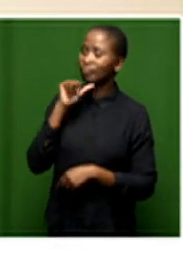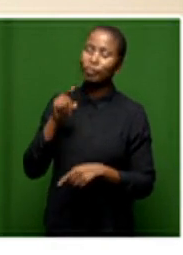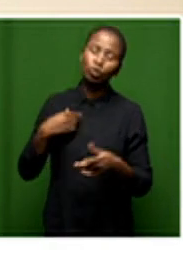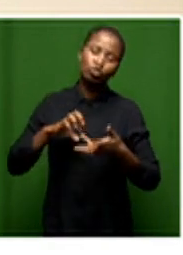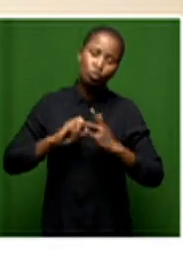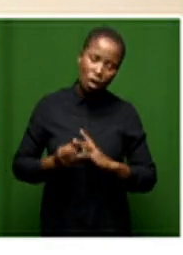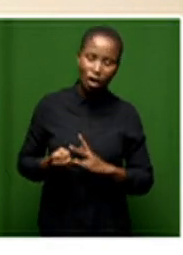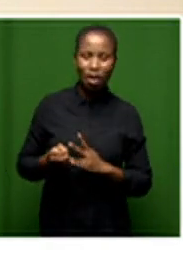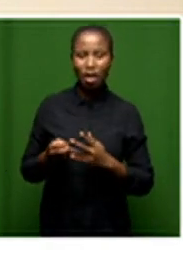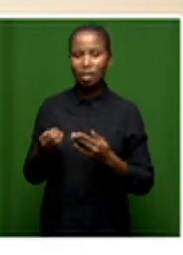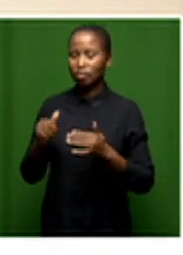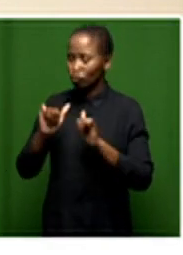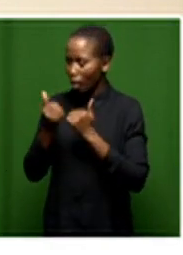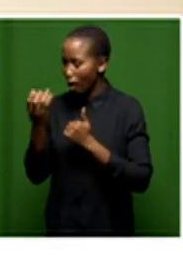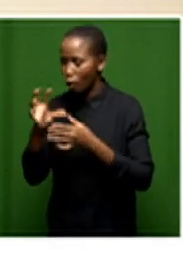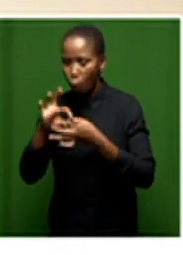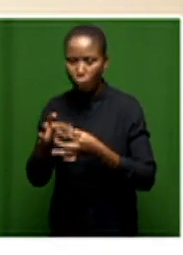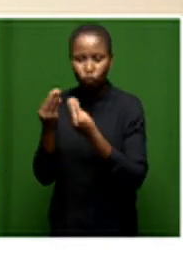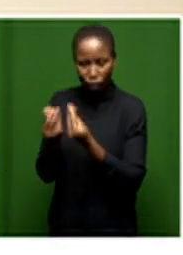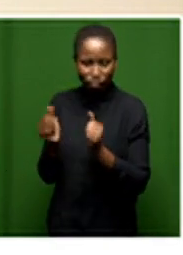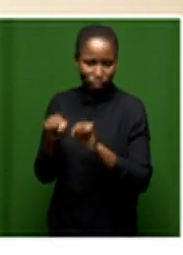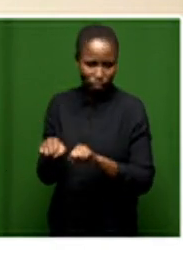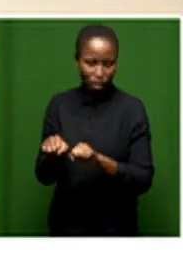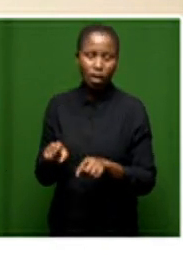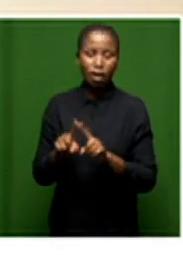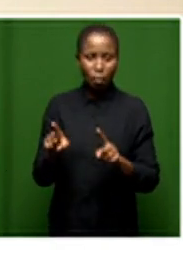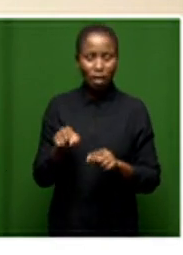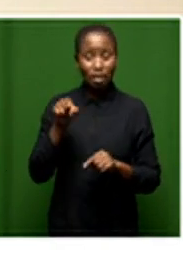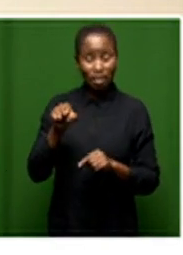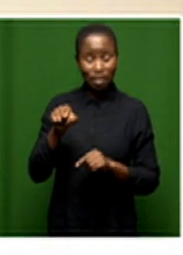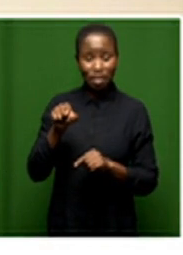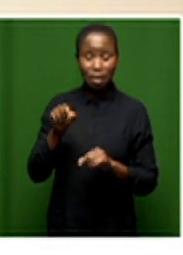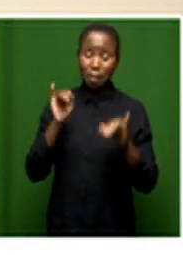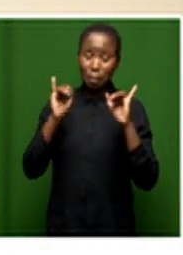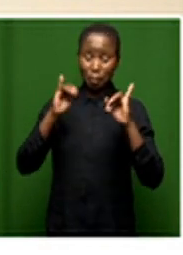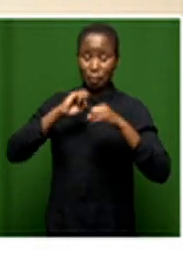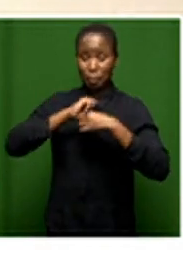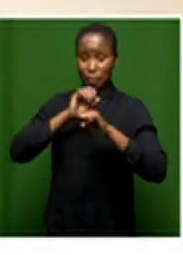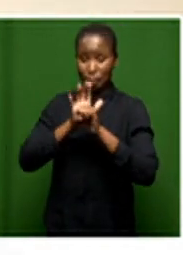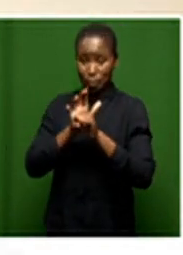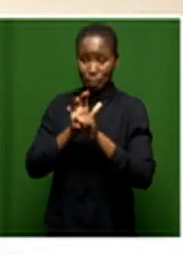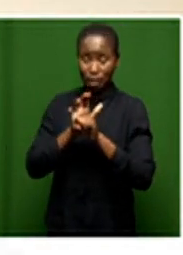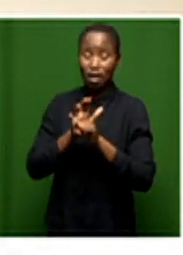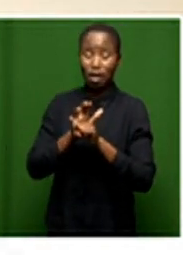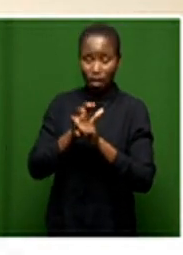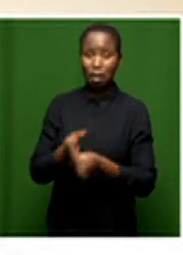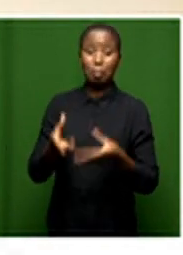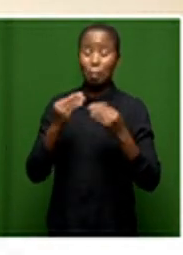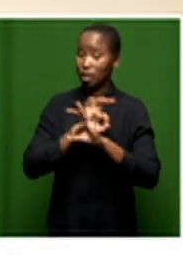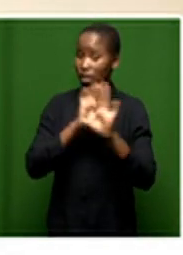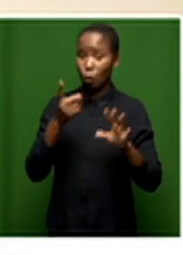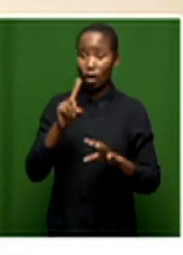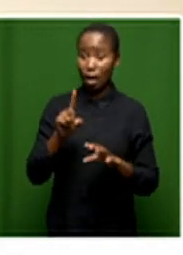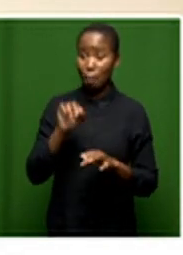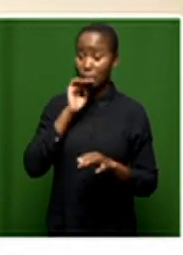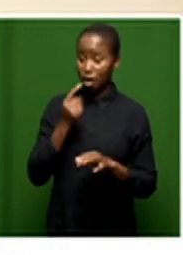challenges at home. I can definitely say to you that this pandemic has made it very clear that no country can do